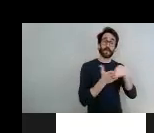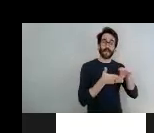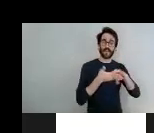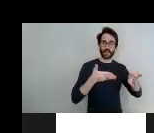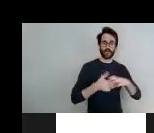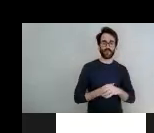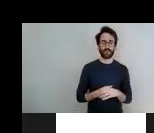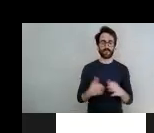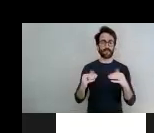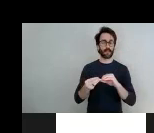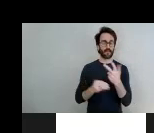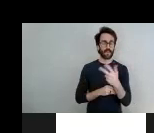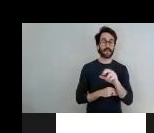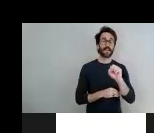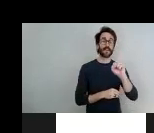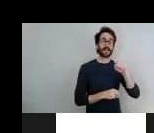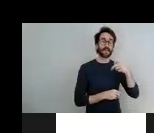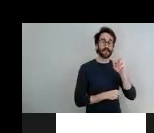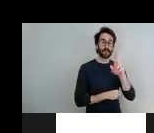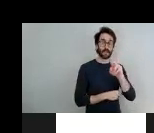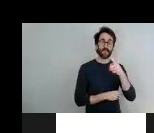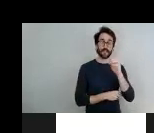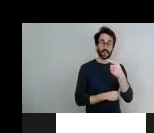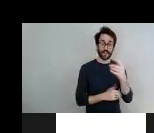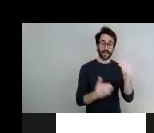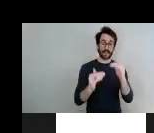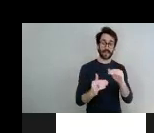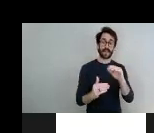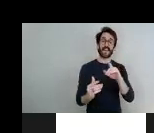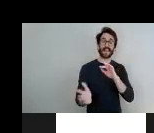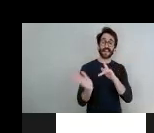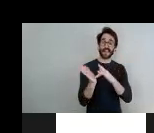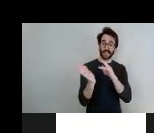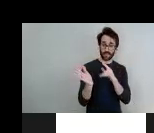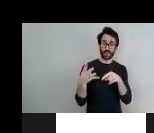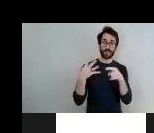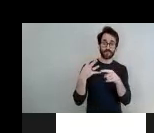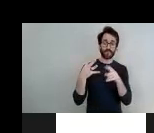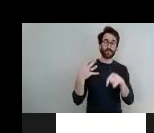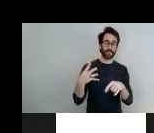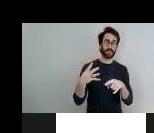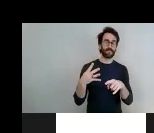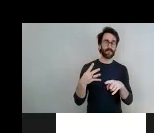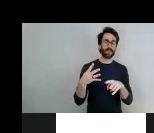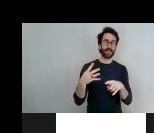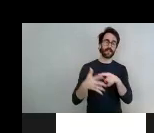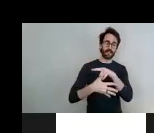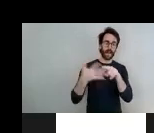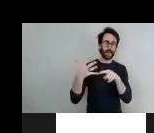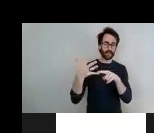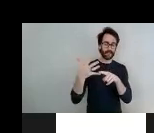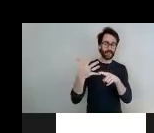Number 3, spear phishing. Number 4 is extortion. And to round out the top 5